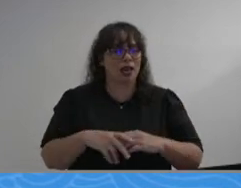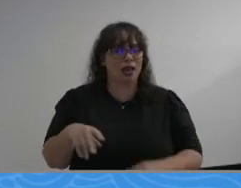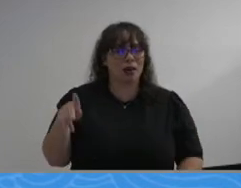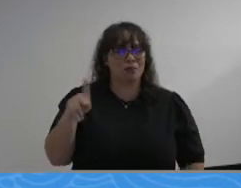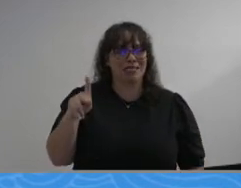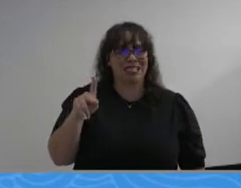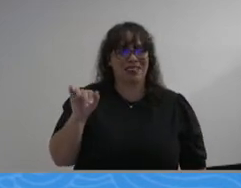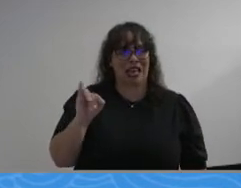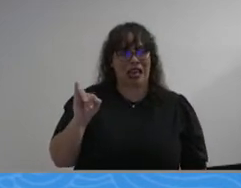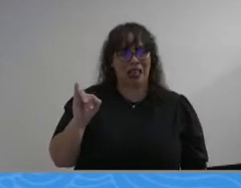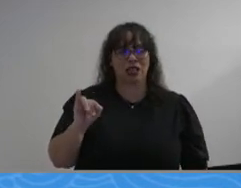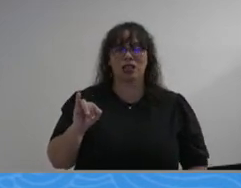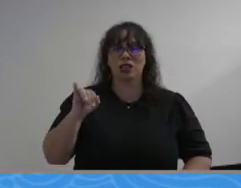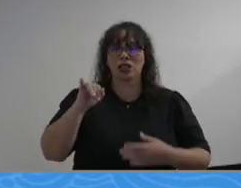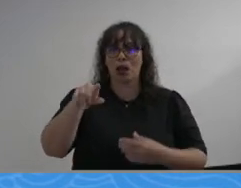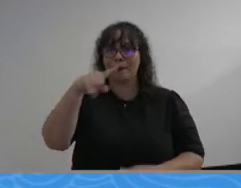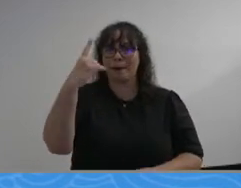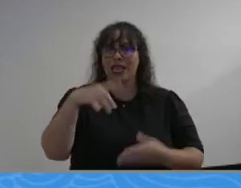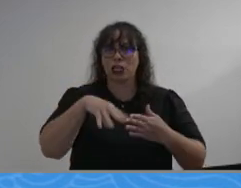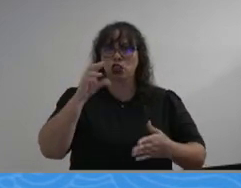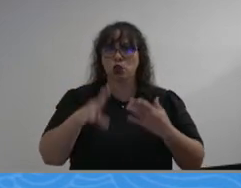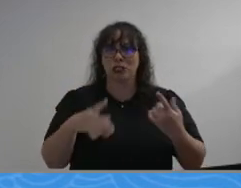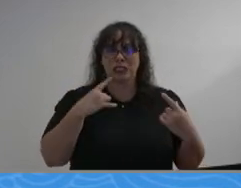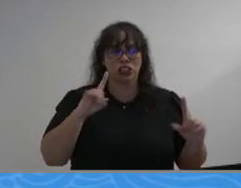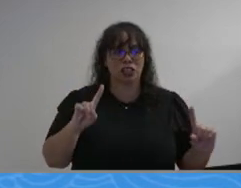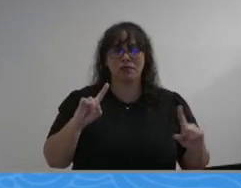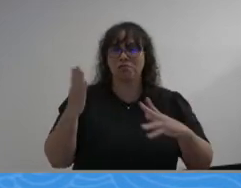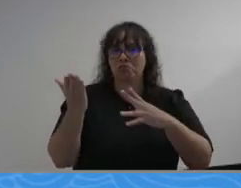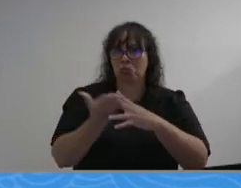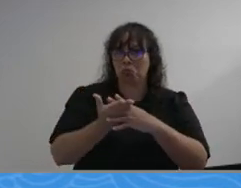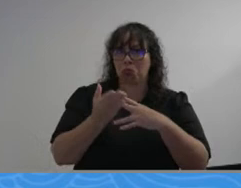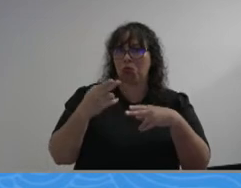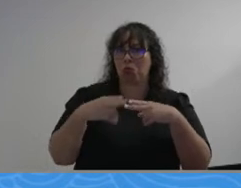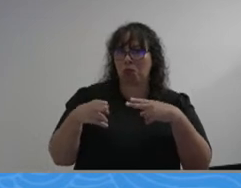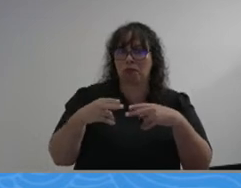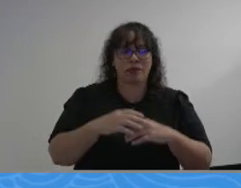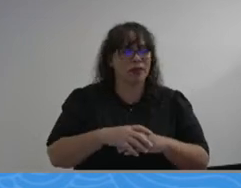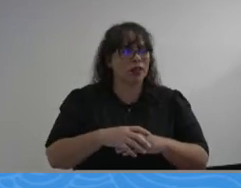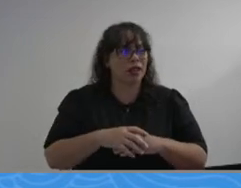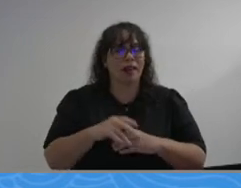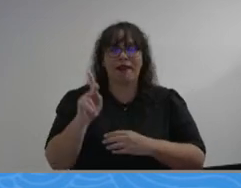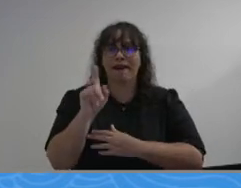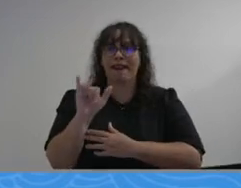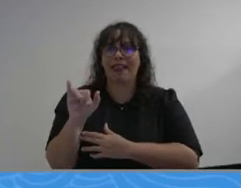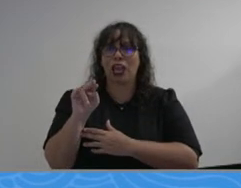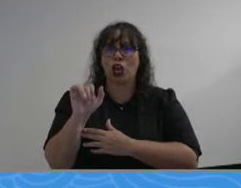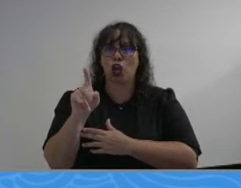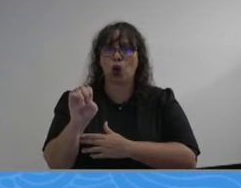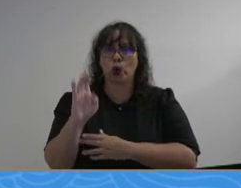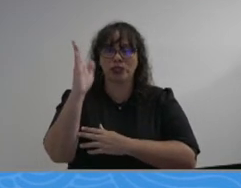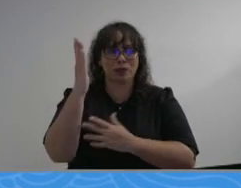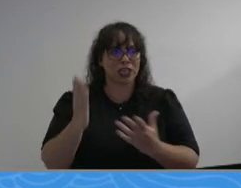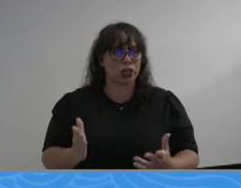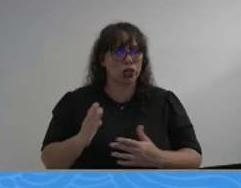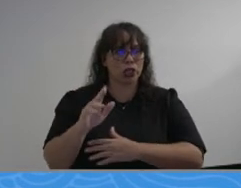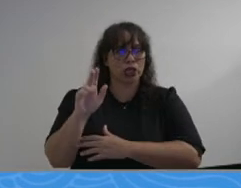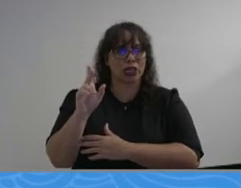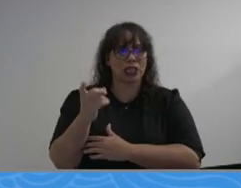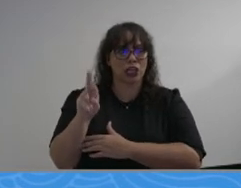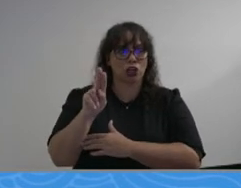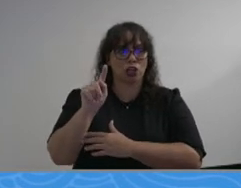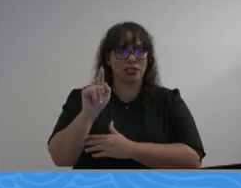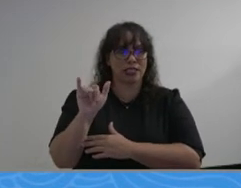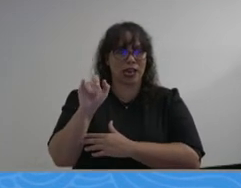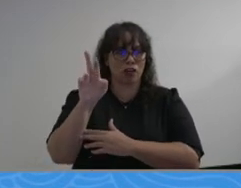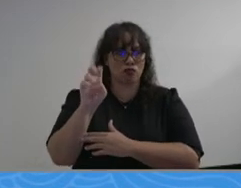and Black student achievement. We'll take a very brief break. A keynote speaker, we have Dr. Tyrone Howard, professor of